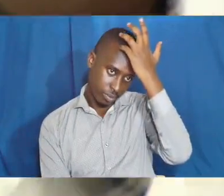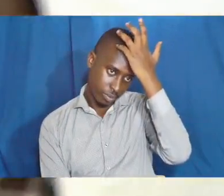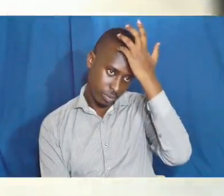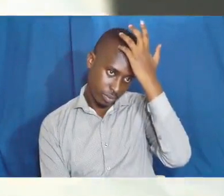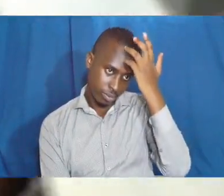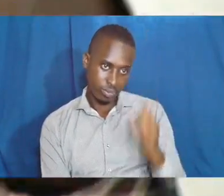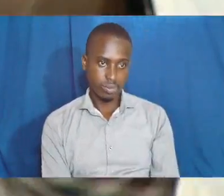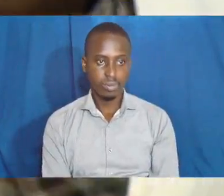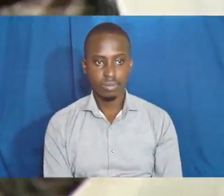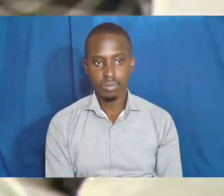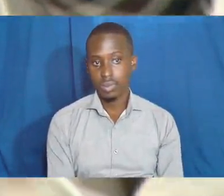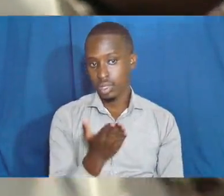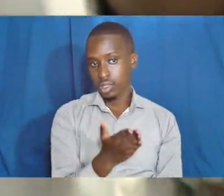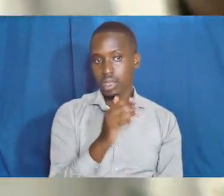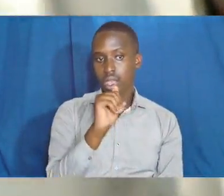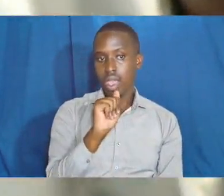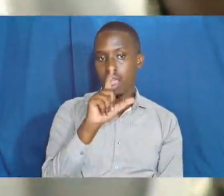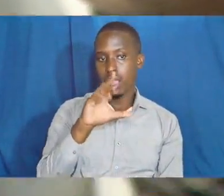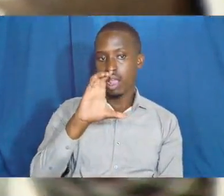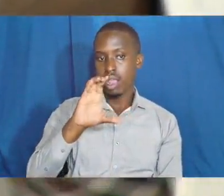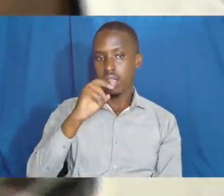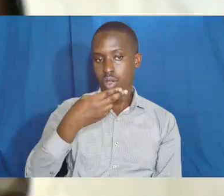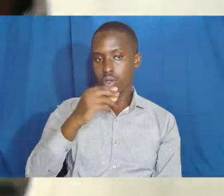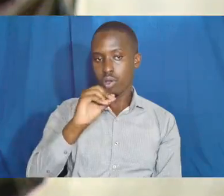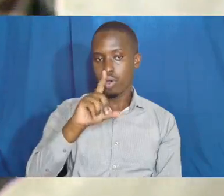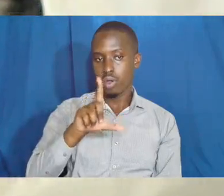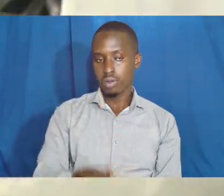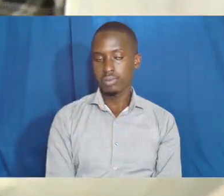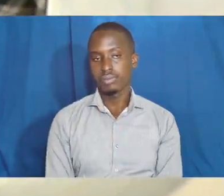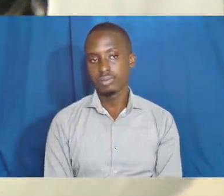So that is the alcohol there.